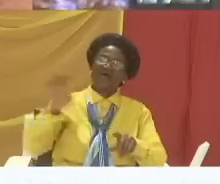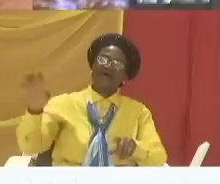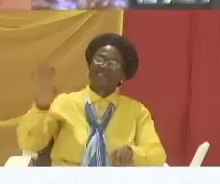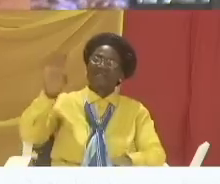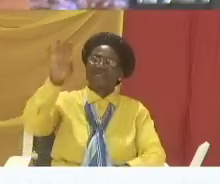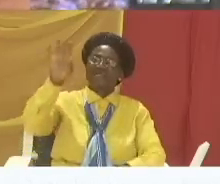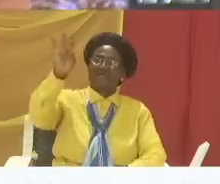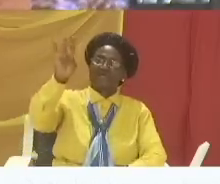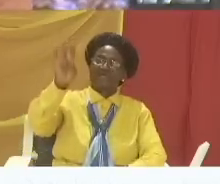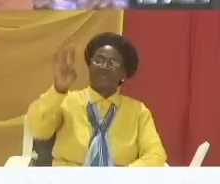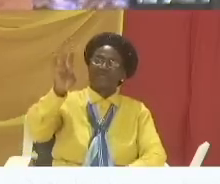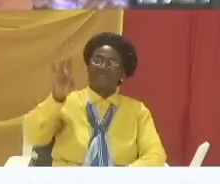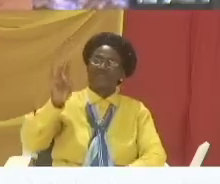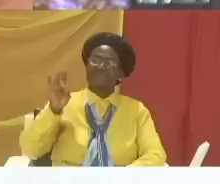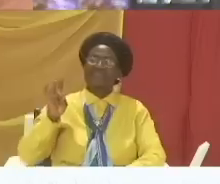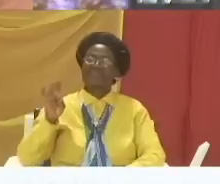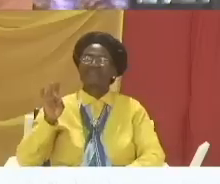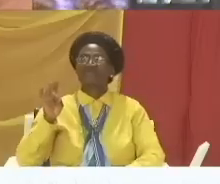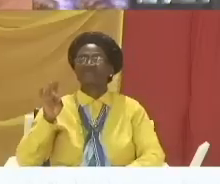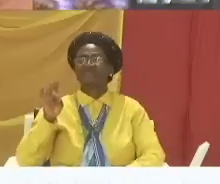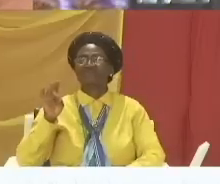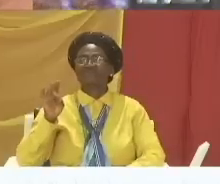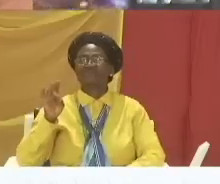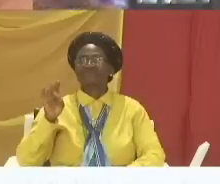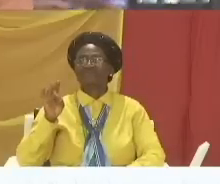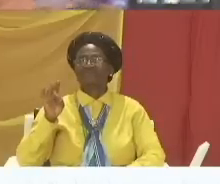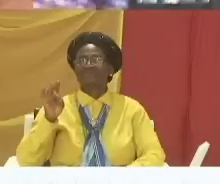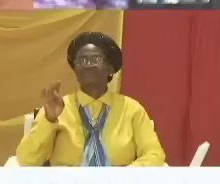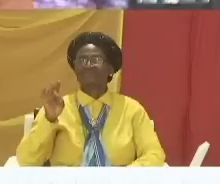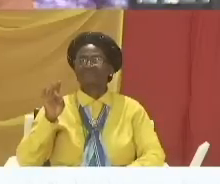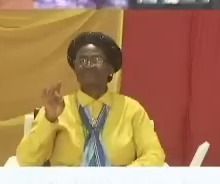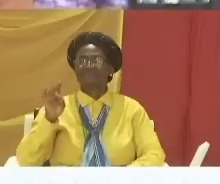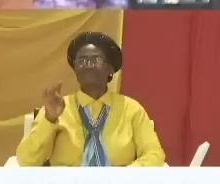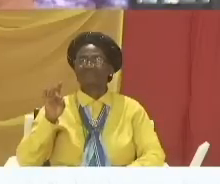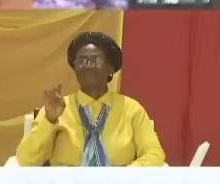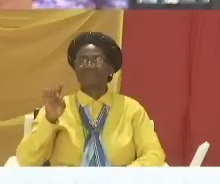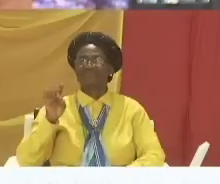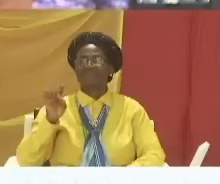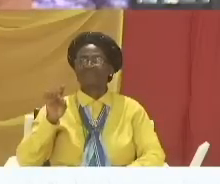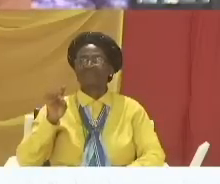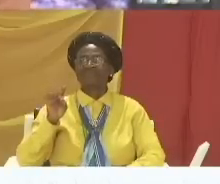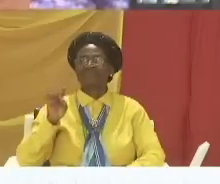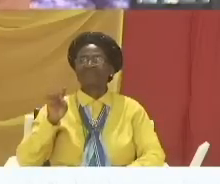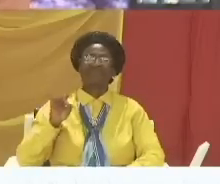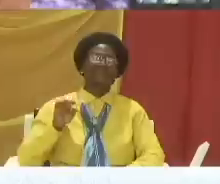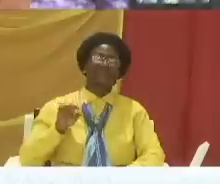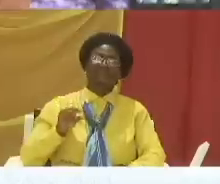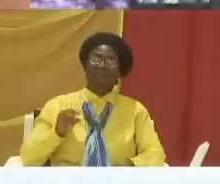8. While you are opening your Bibles, want to thank God for